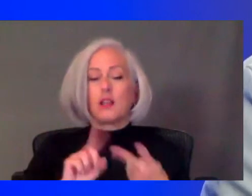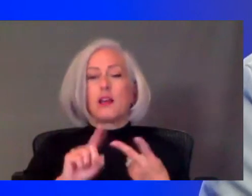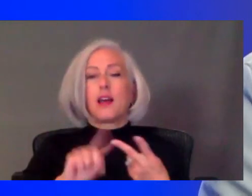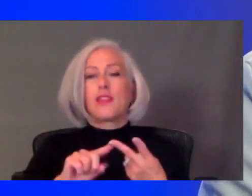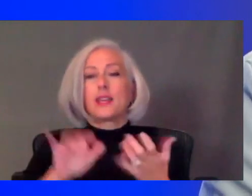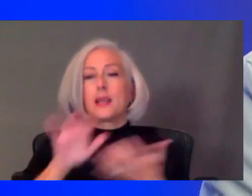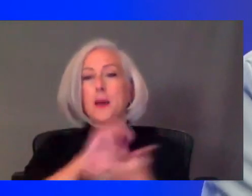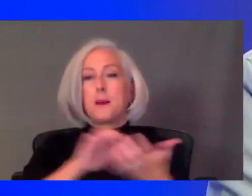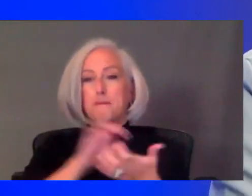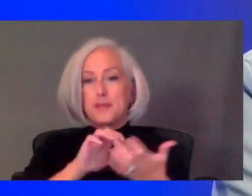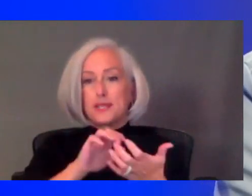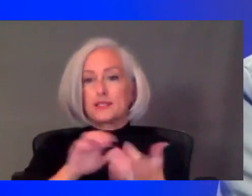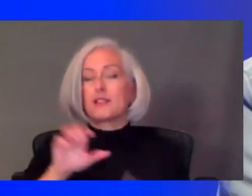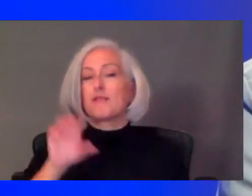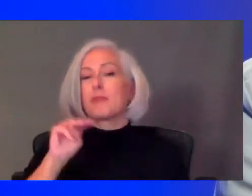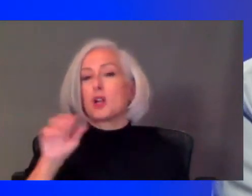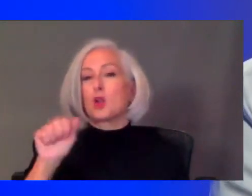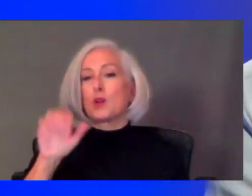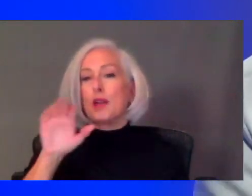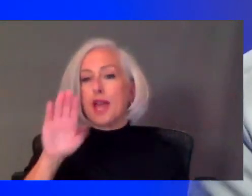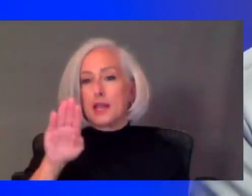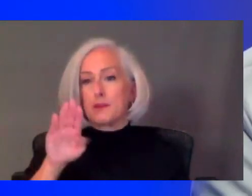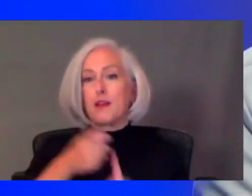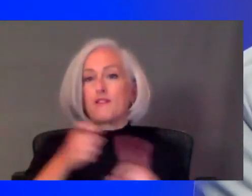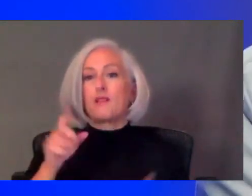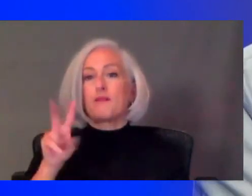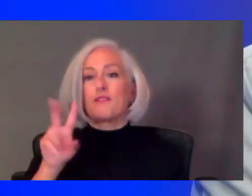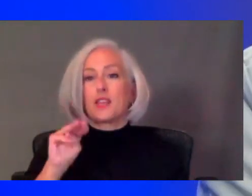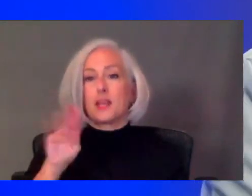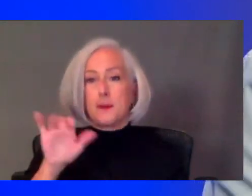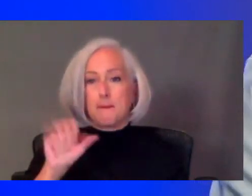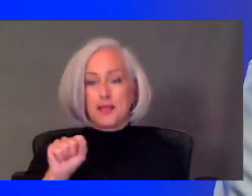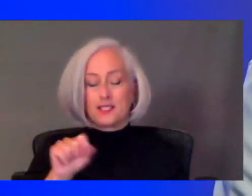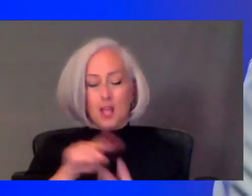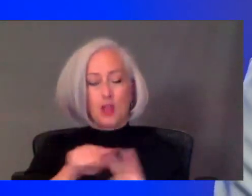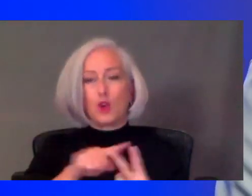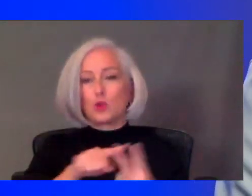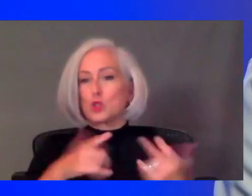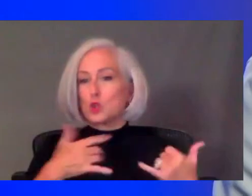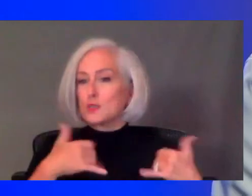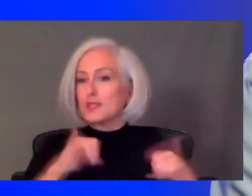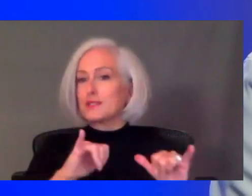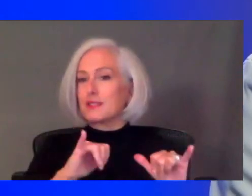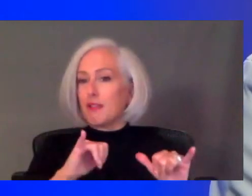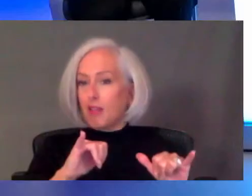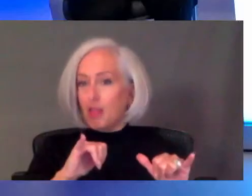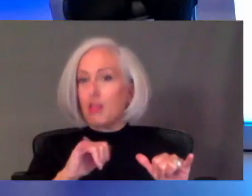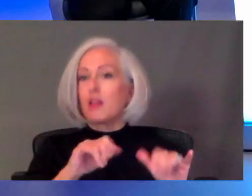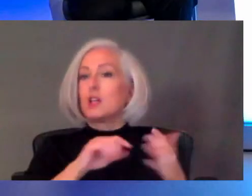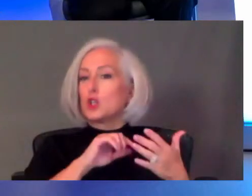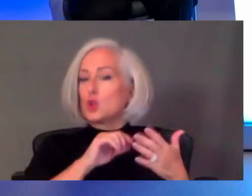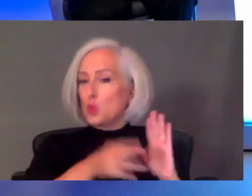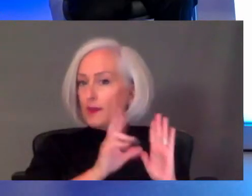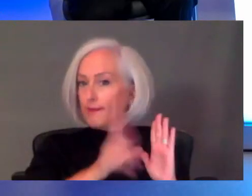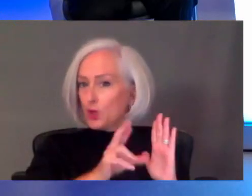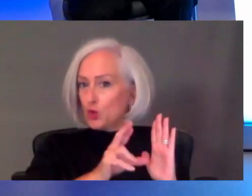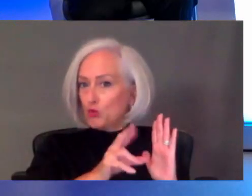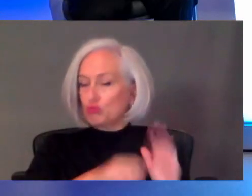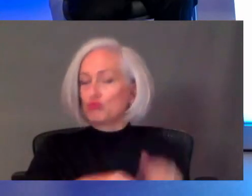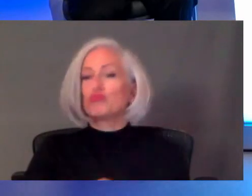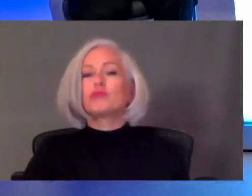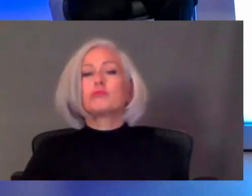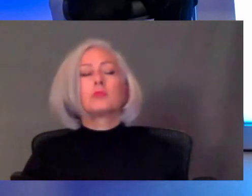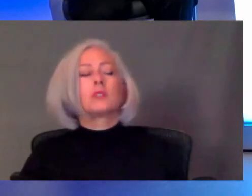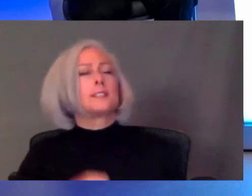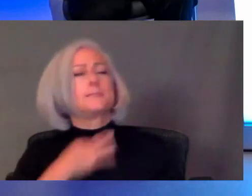doing in the study is the most important criteria is that you are within the first 7 days of your positive